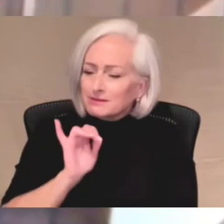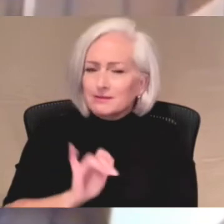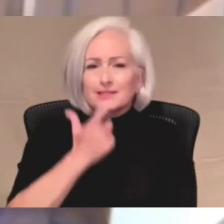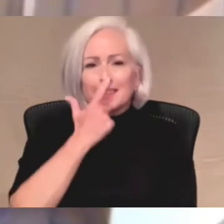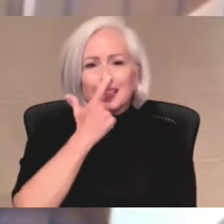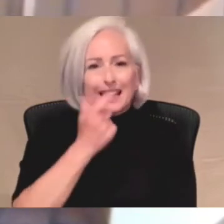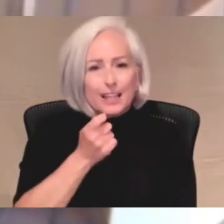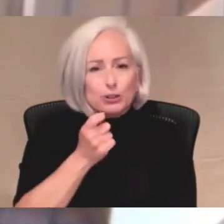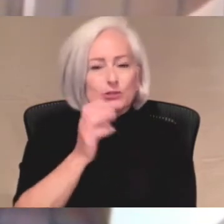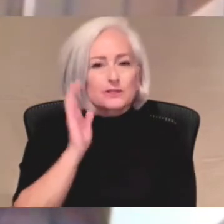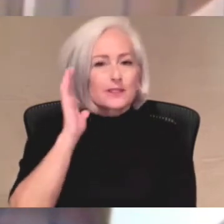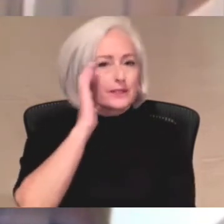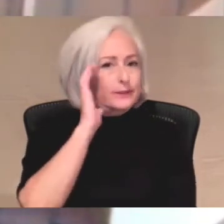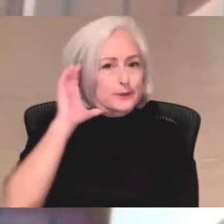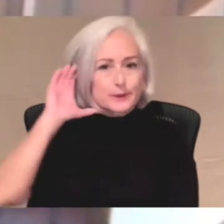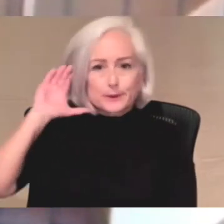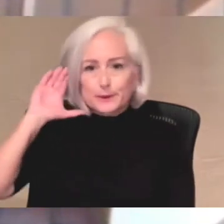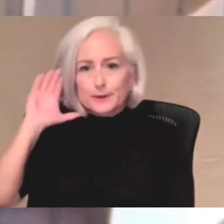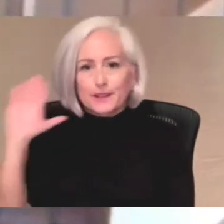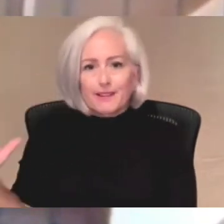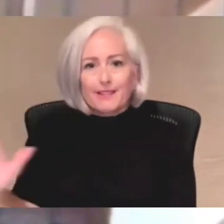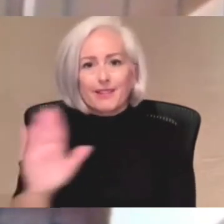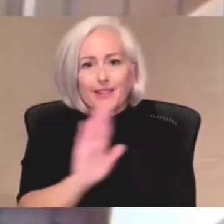hear how people were